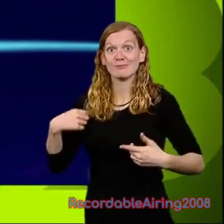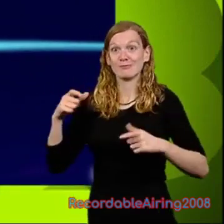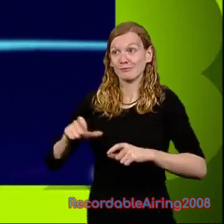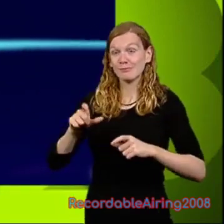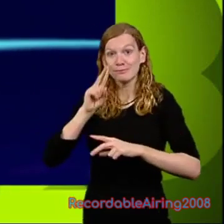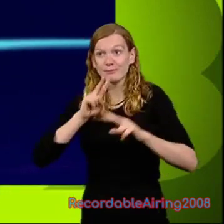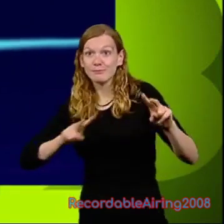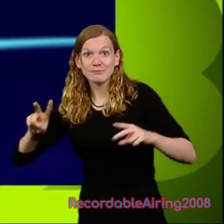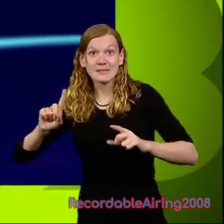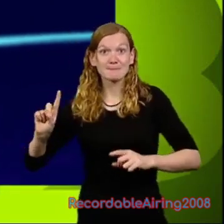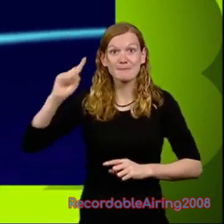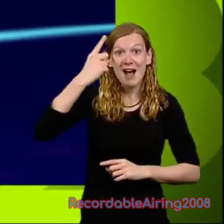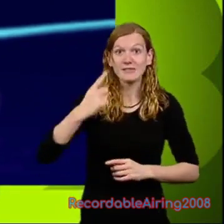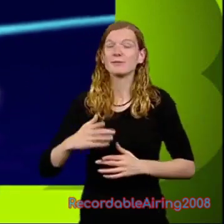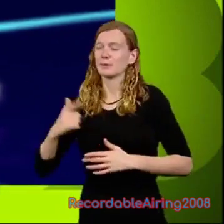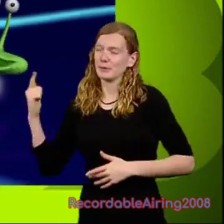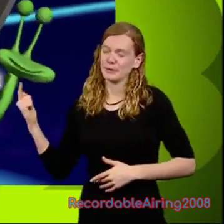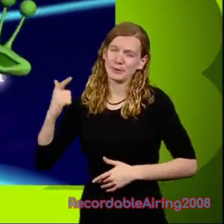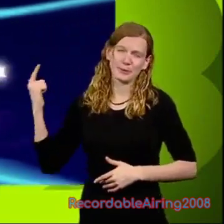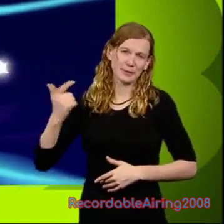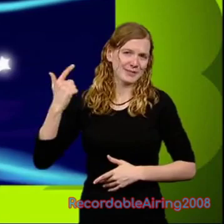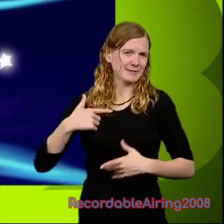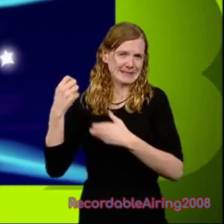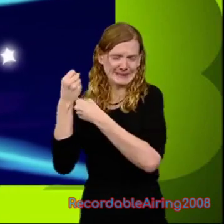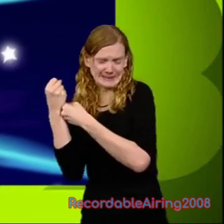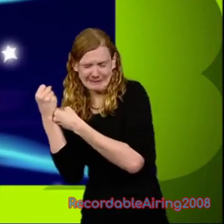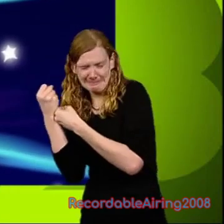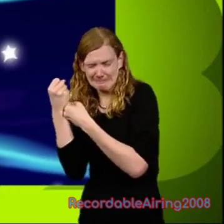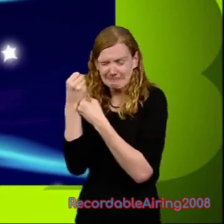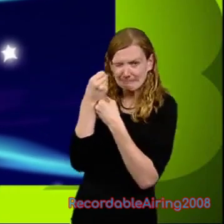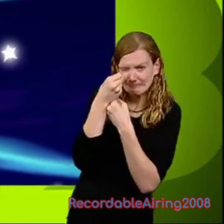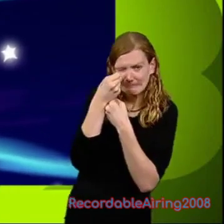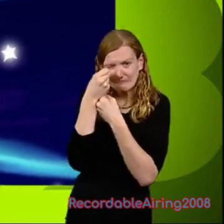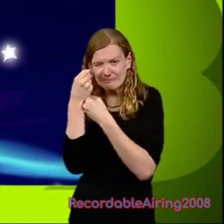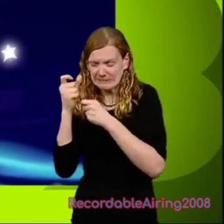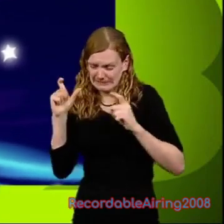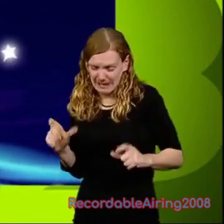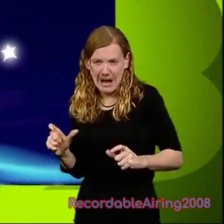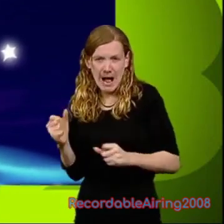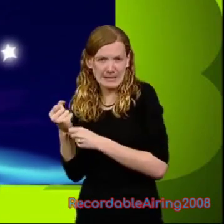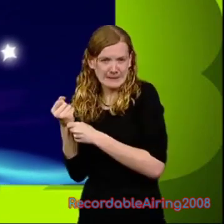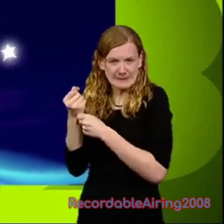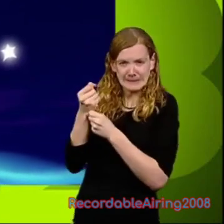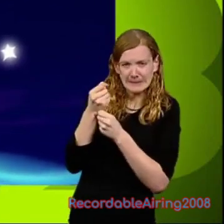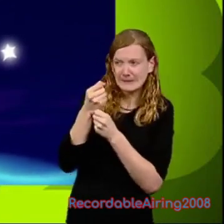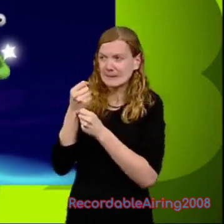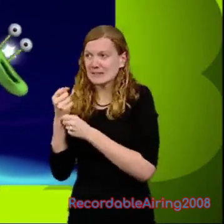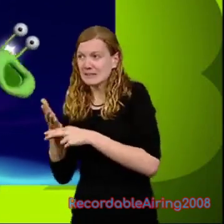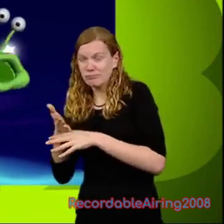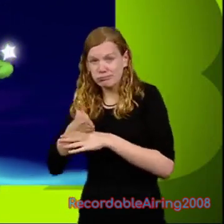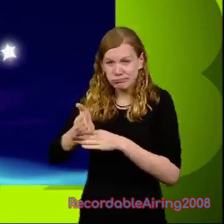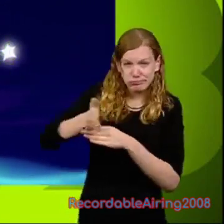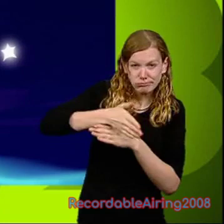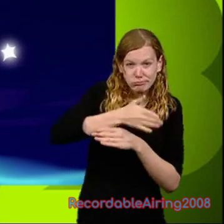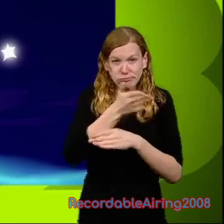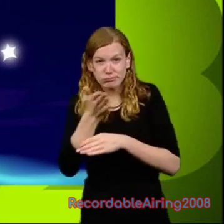long, but I'm clinging on. Oh, yes, I'm a swinging clinger, a flipper and a flinger, a weaver and a winger. Whee! Look